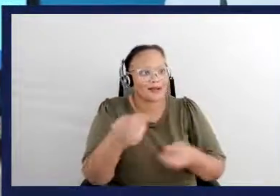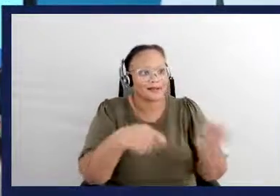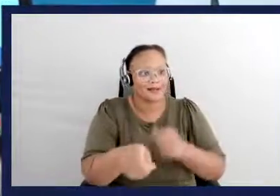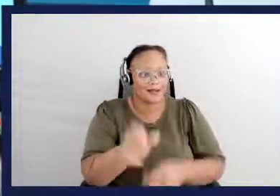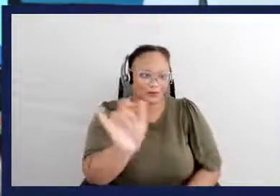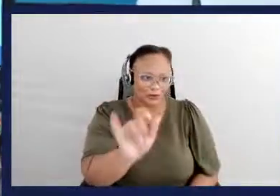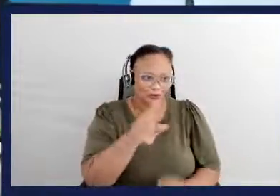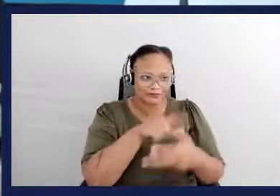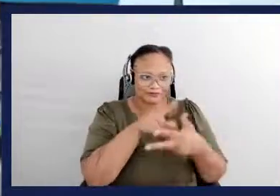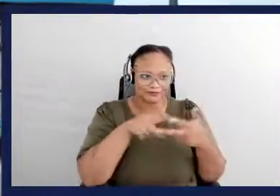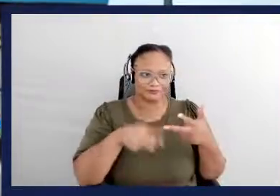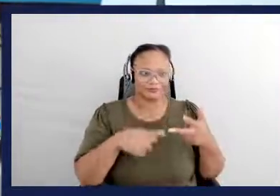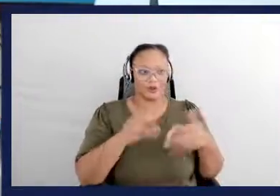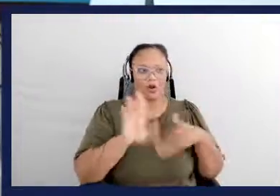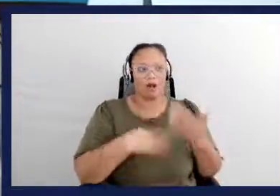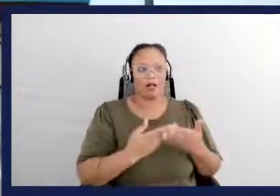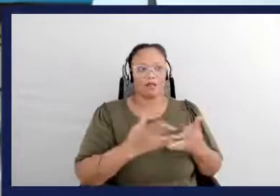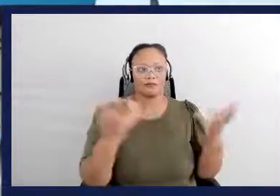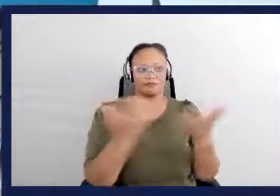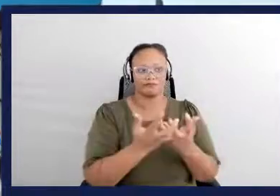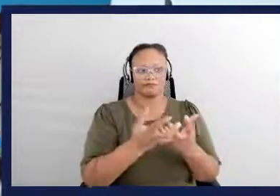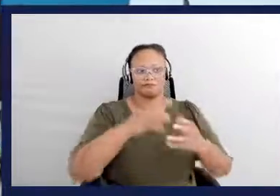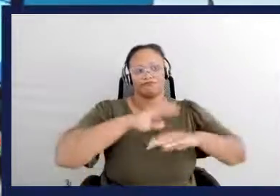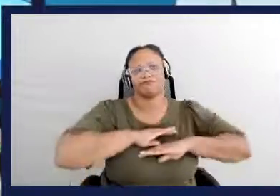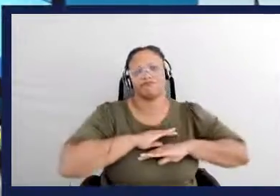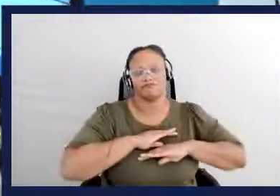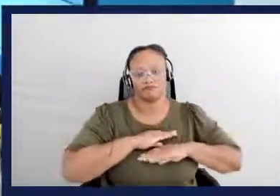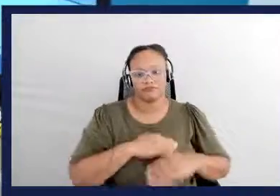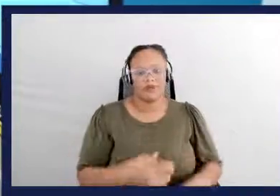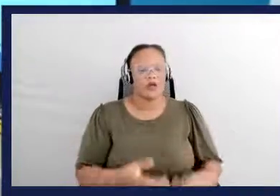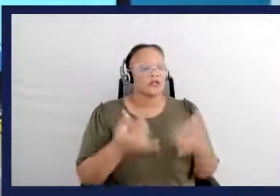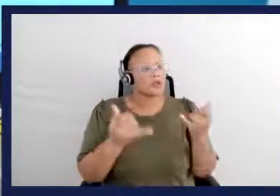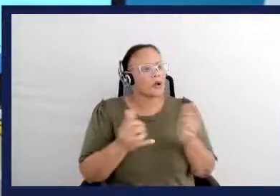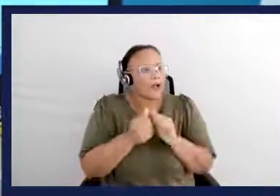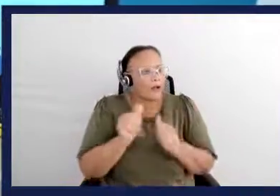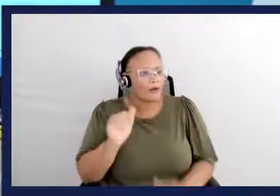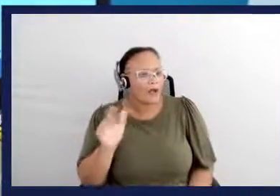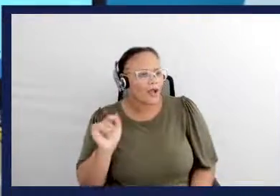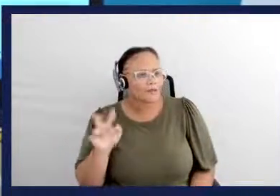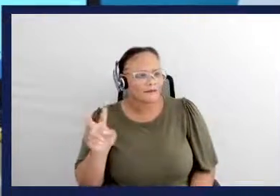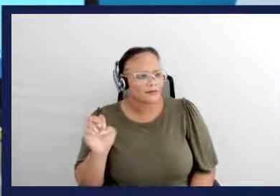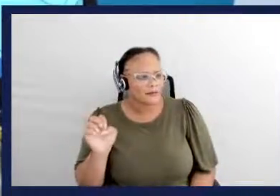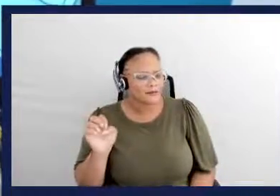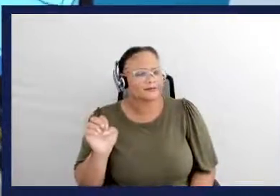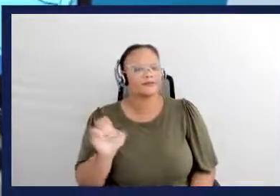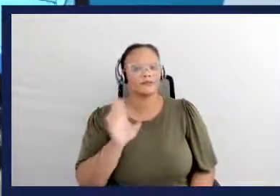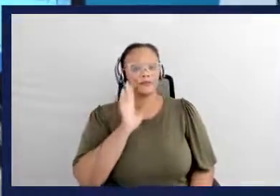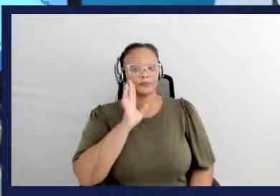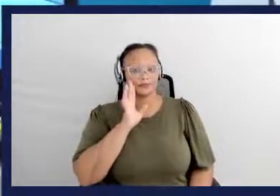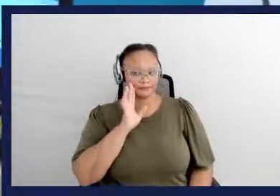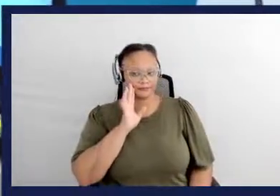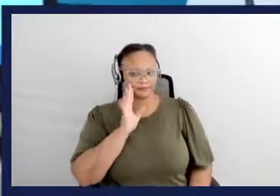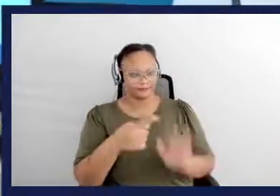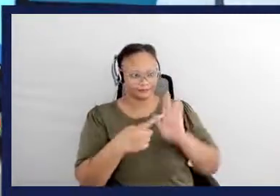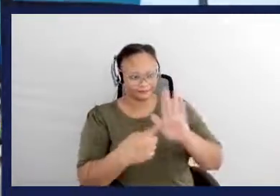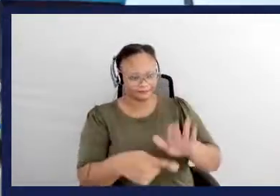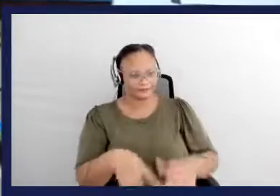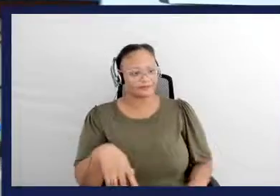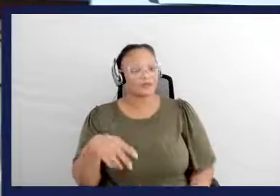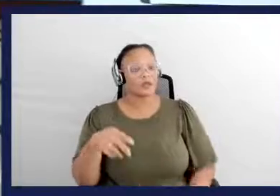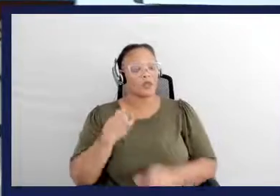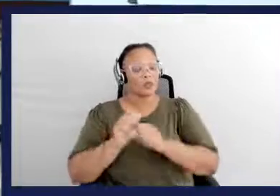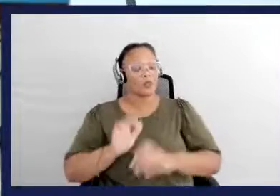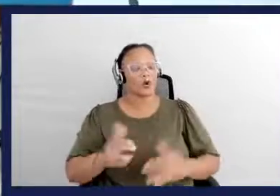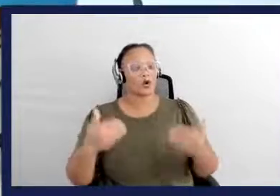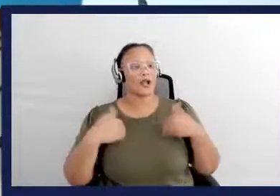to activate the ballot. So a poll worker is going to have this card assigned to them. So the poll worker would go and insert